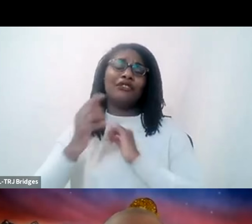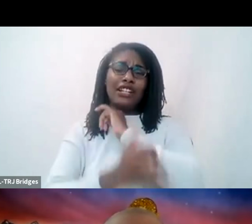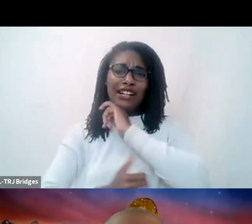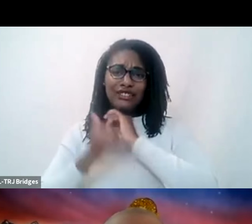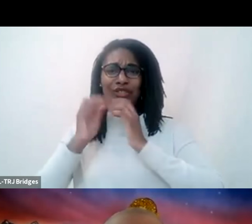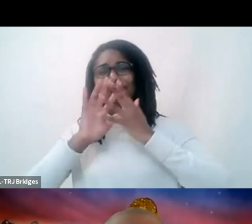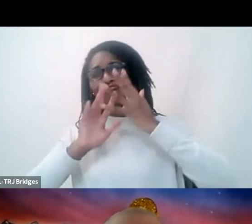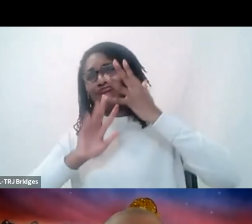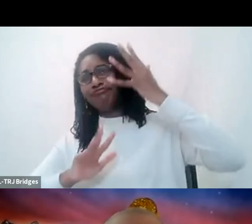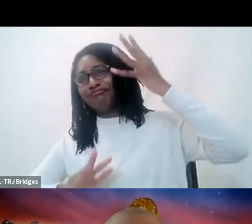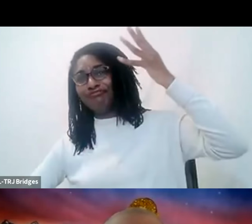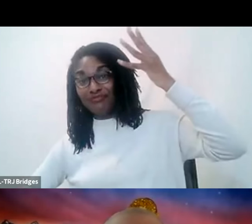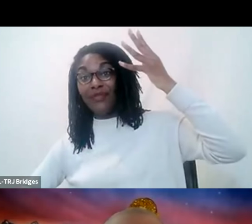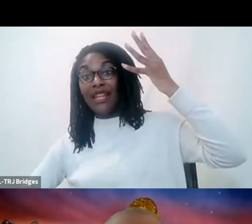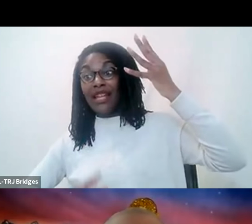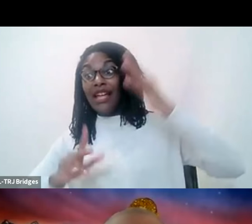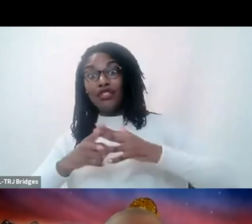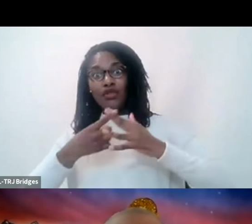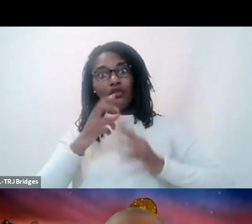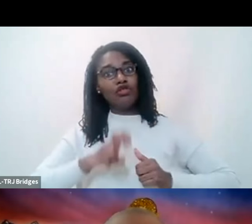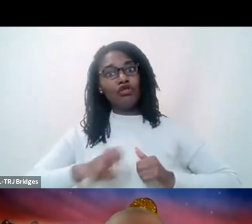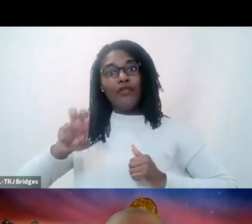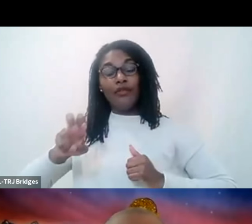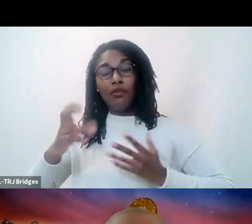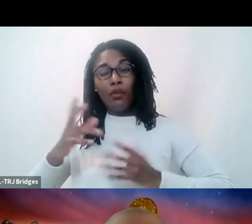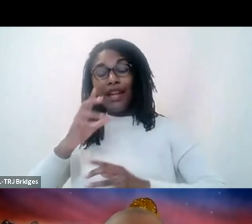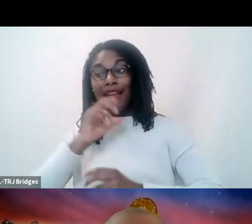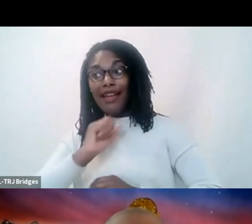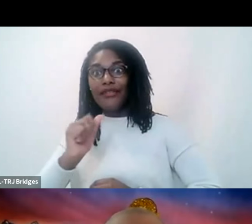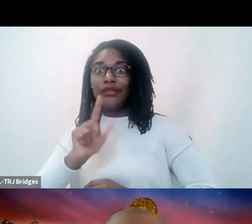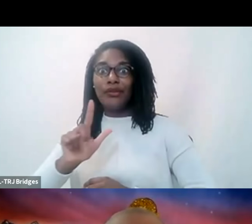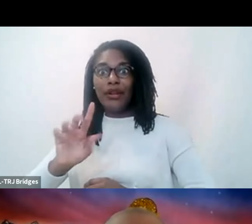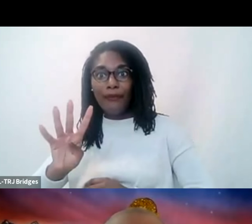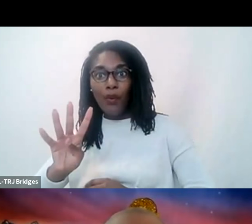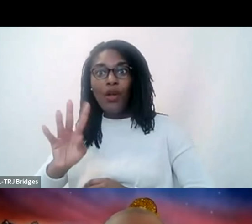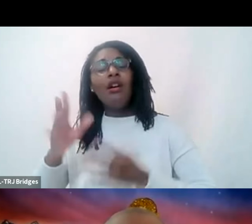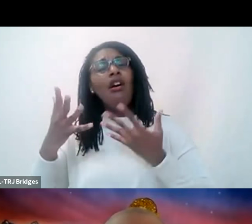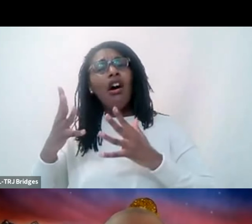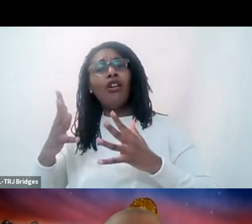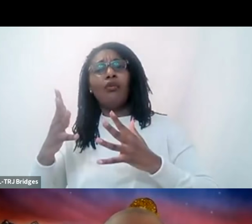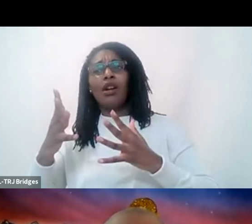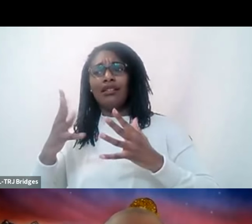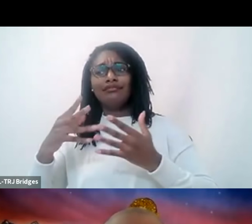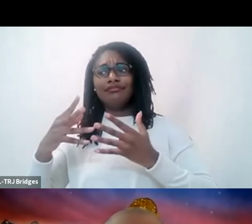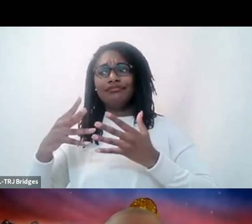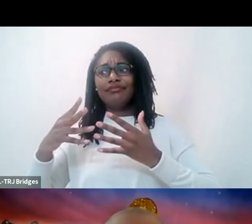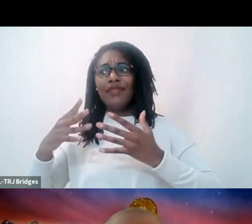Turkey. At the age of 24, he's already graced the stage with Ambrose